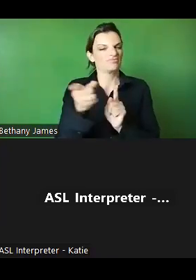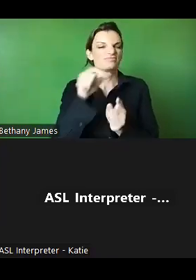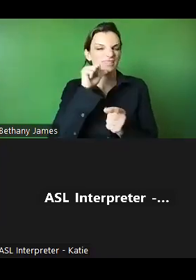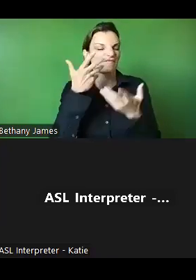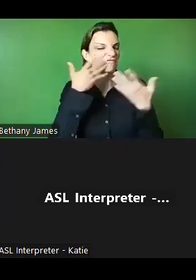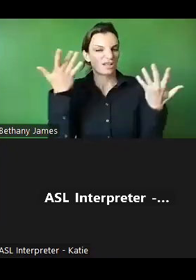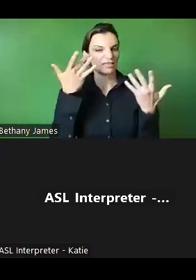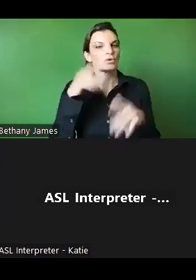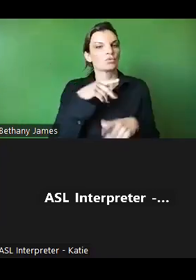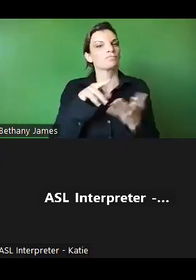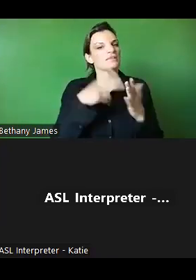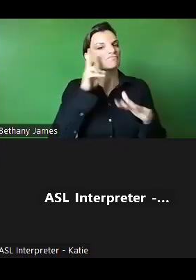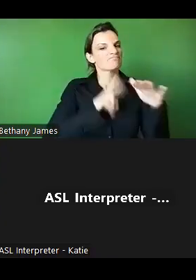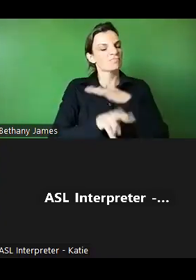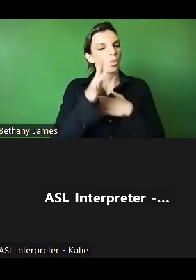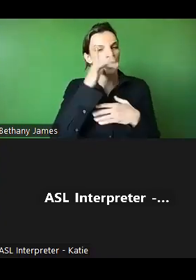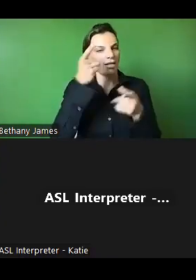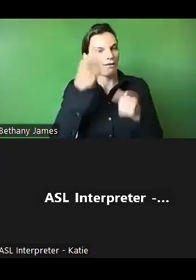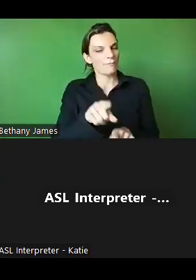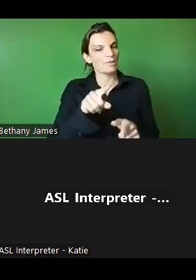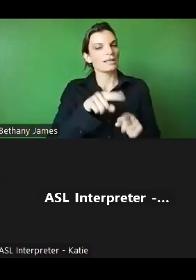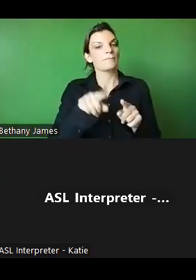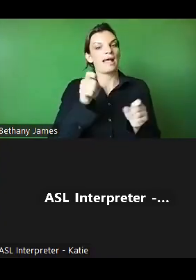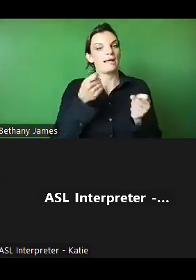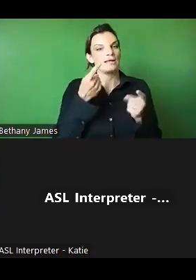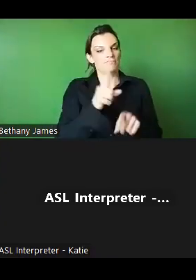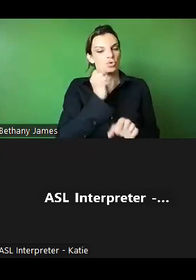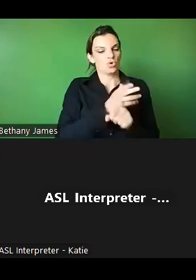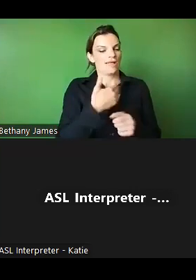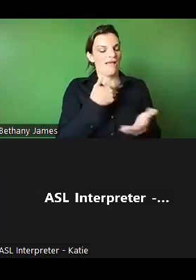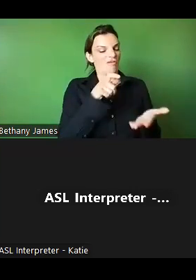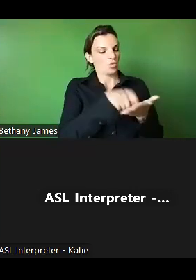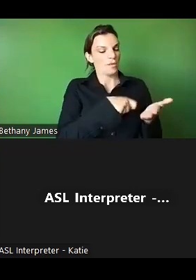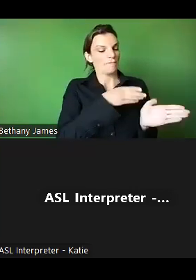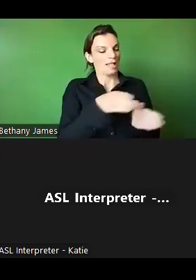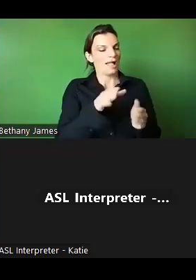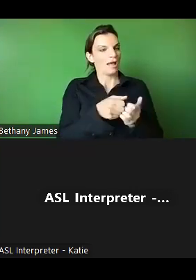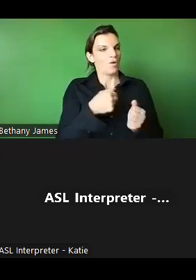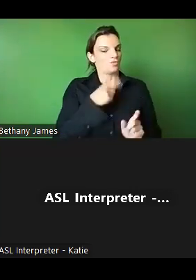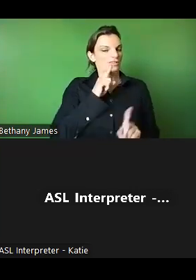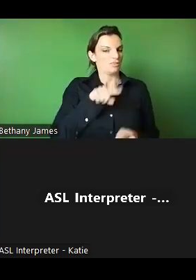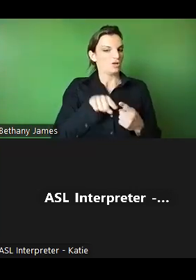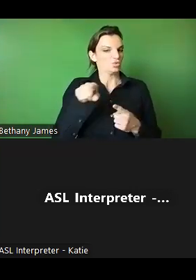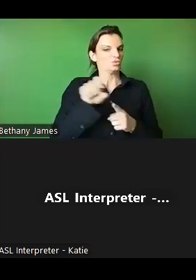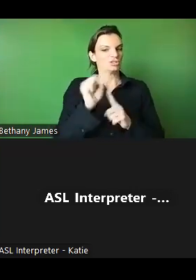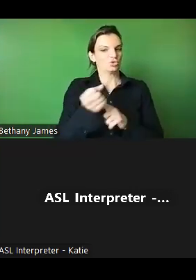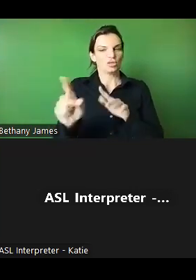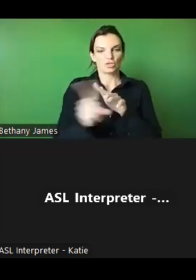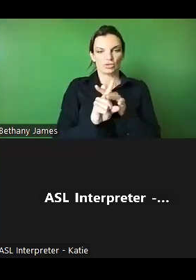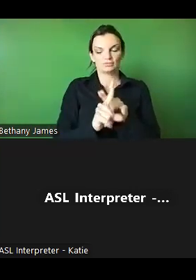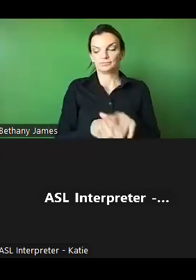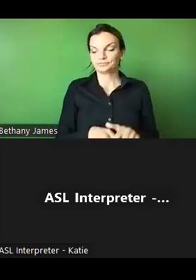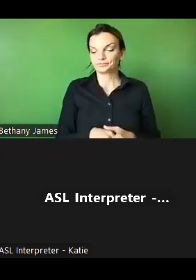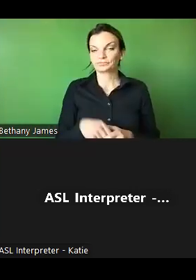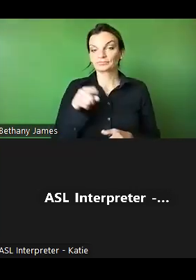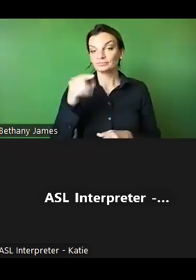situations, anticipate them, and come up with a written plan for how you're going to respond so that when you're